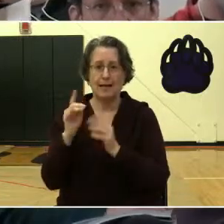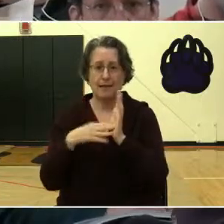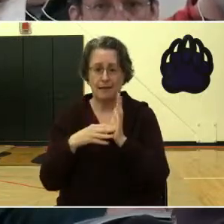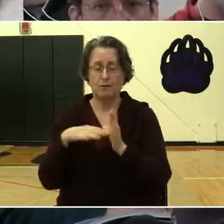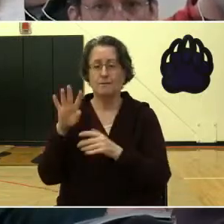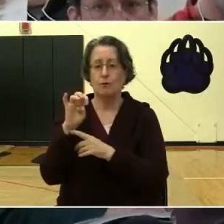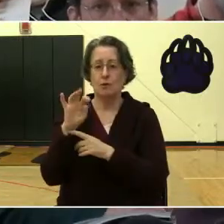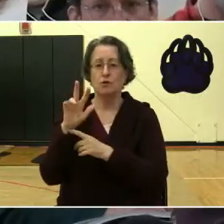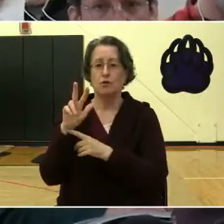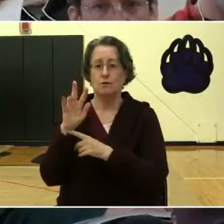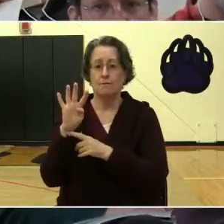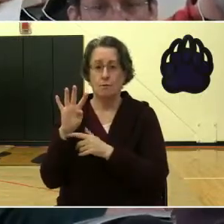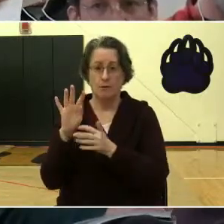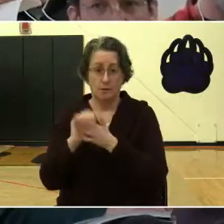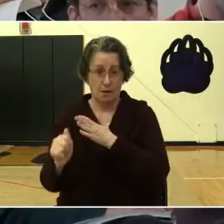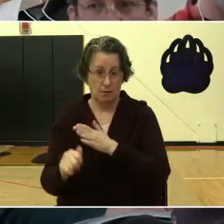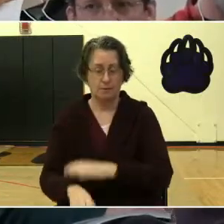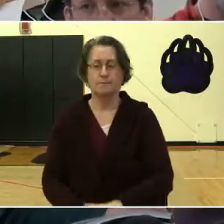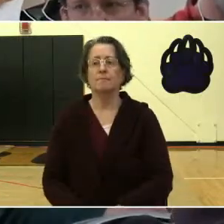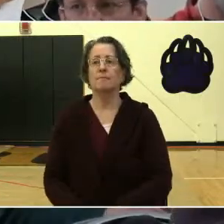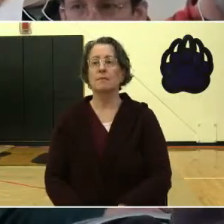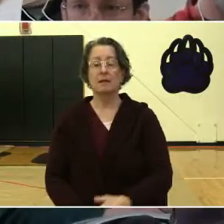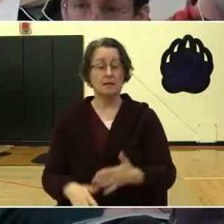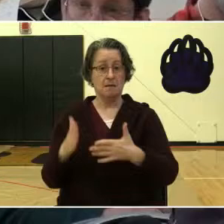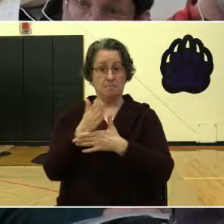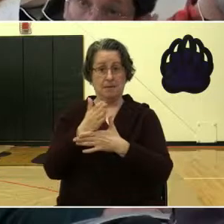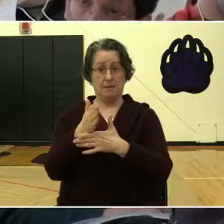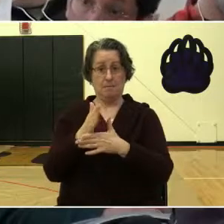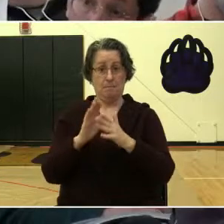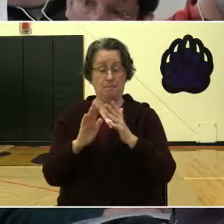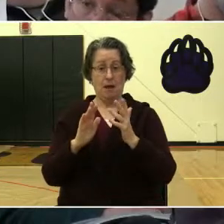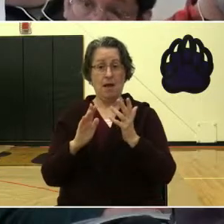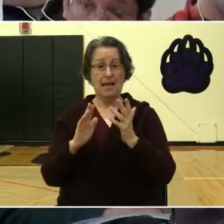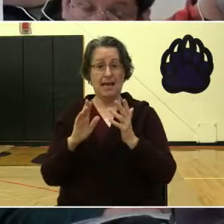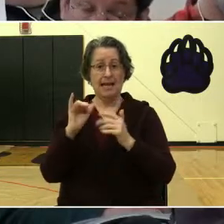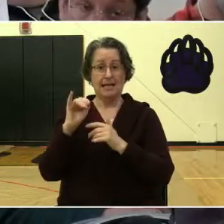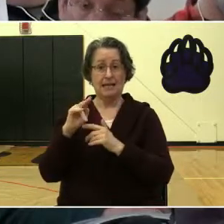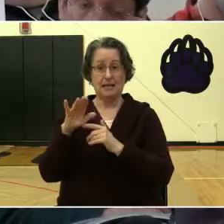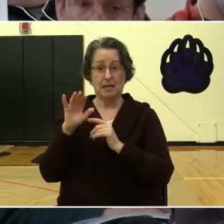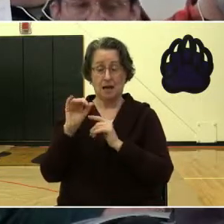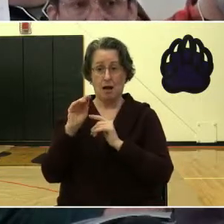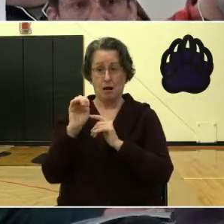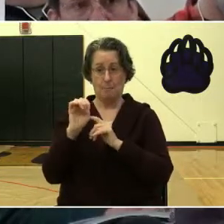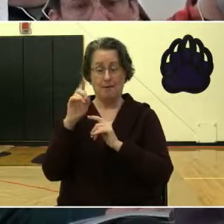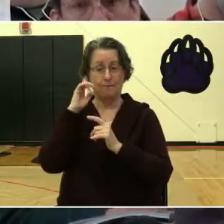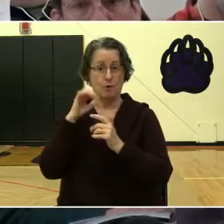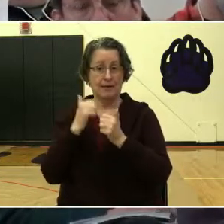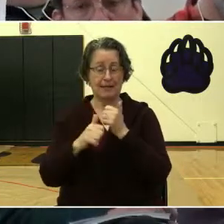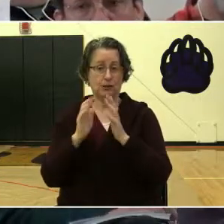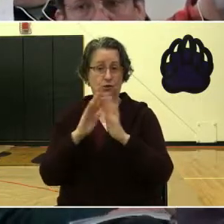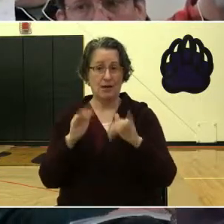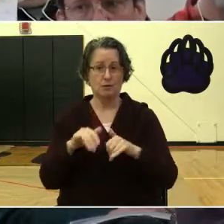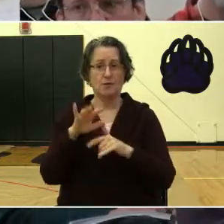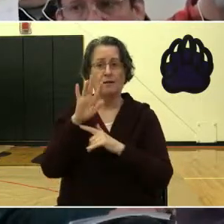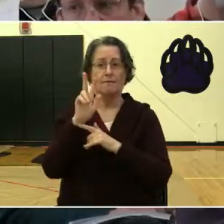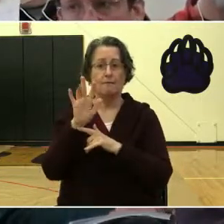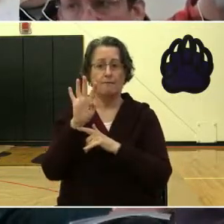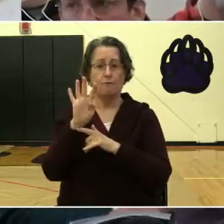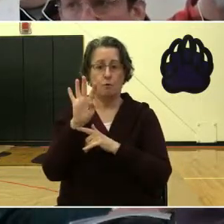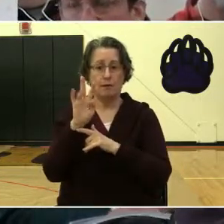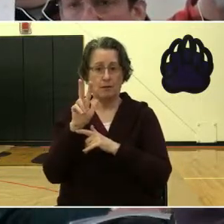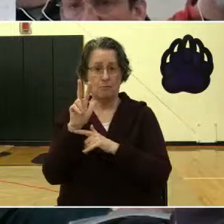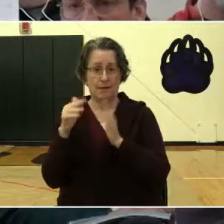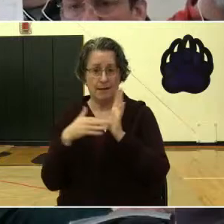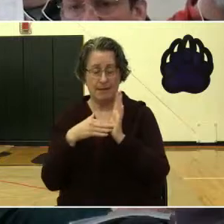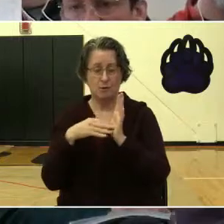28,43 the median household income is $ 43,7 se6 in